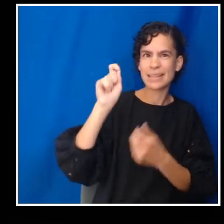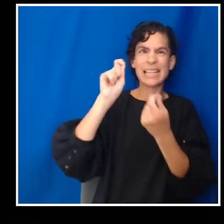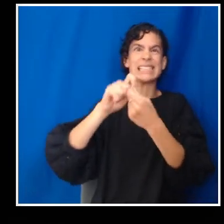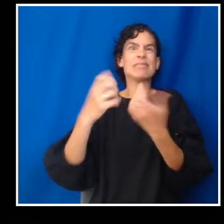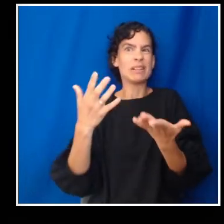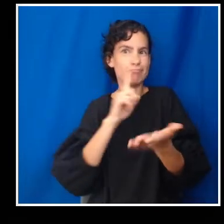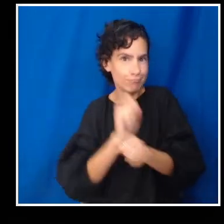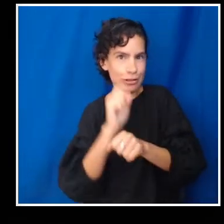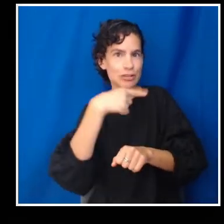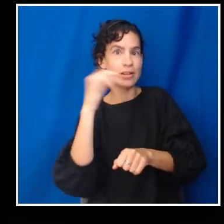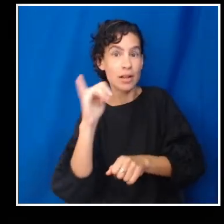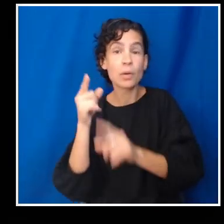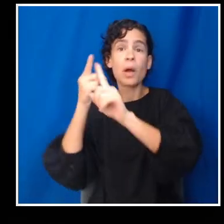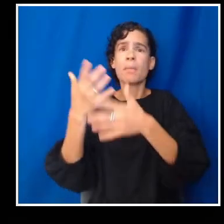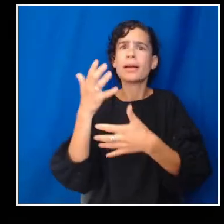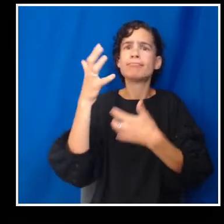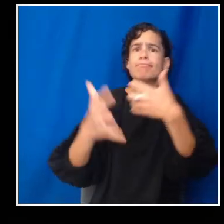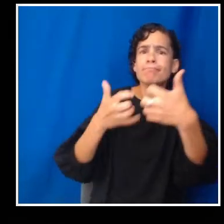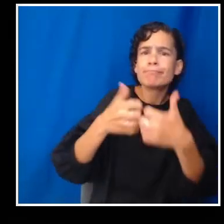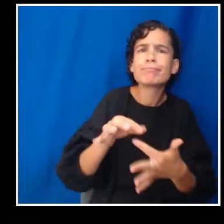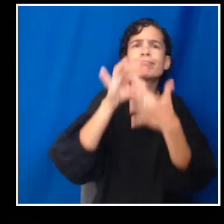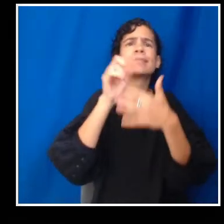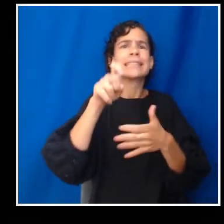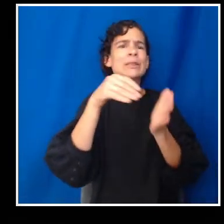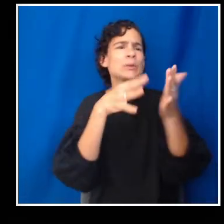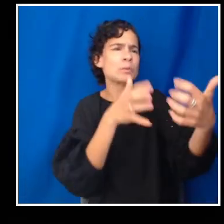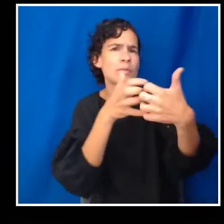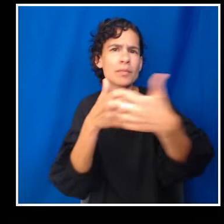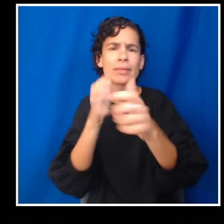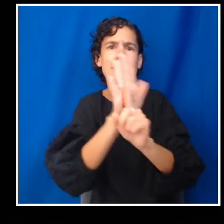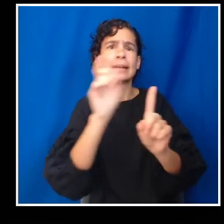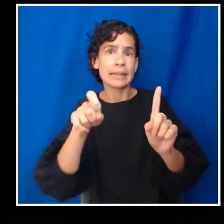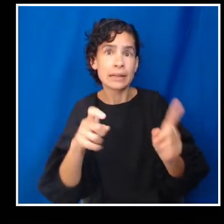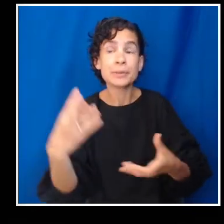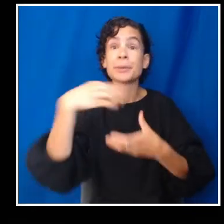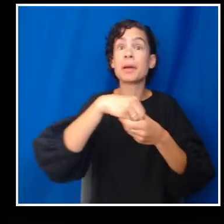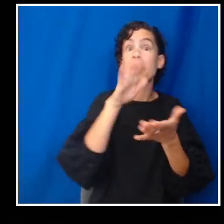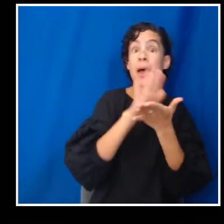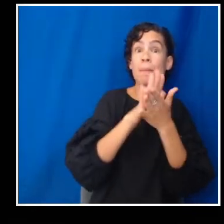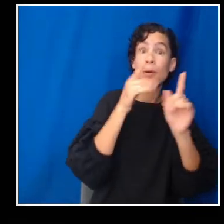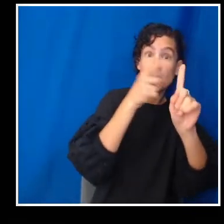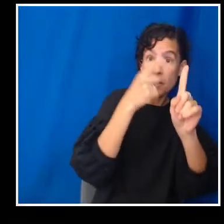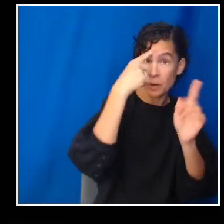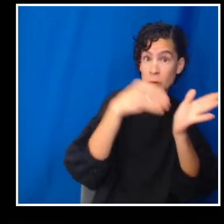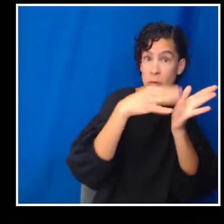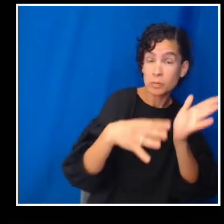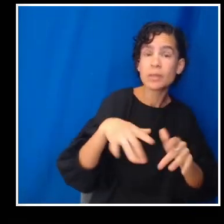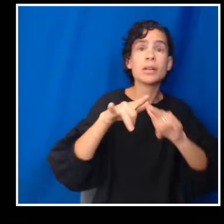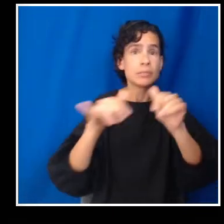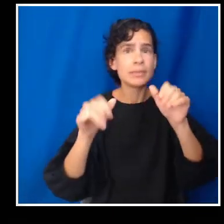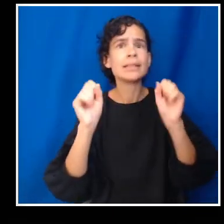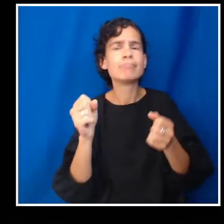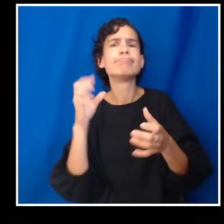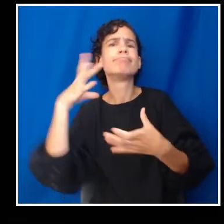what it sounds like. It's designed to meet the unique needs of each student. IEPs can include academic goals for the student, as well as goals